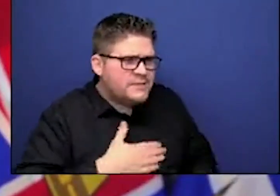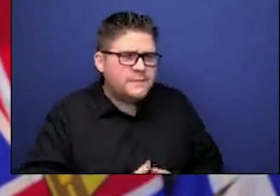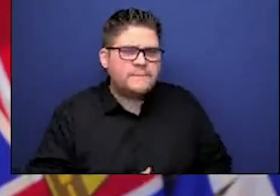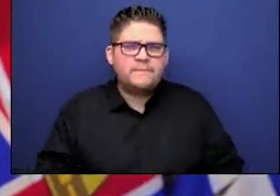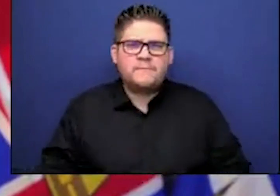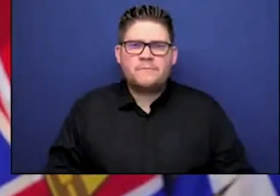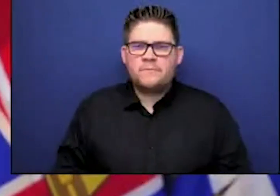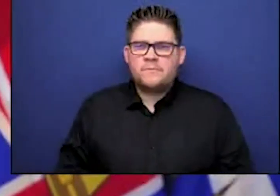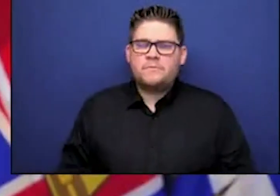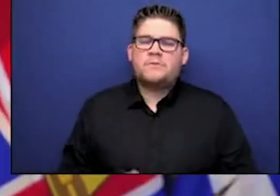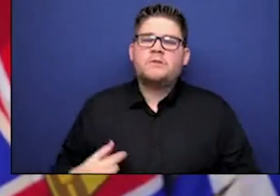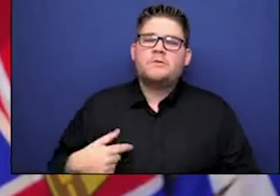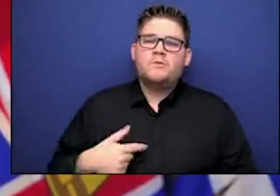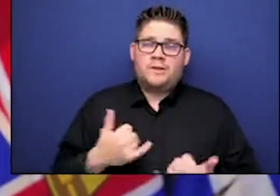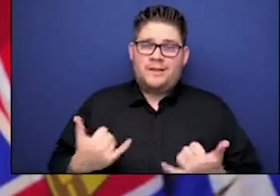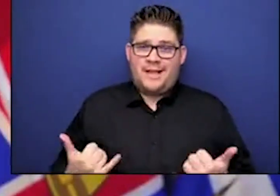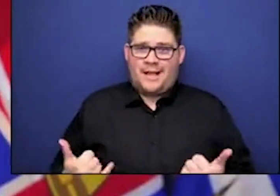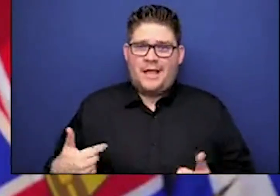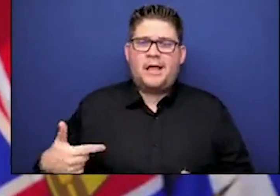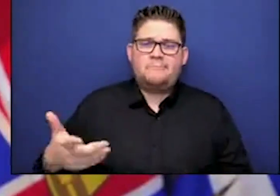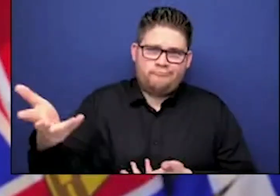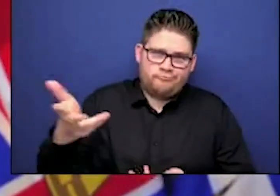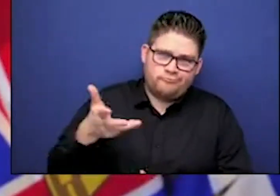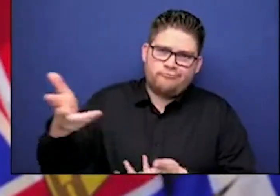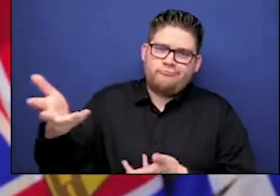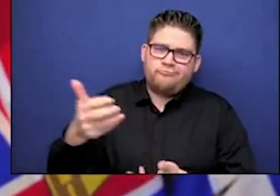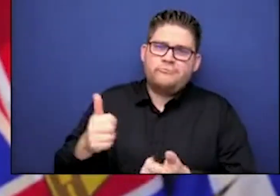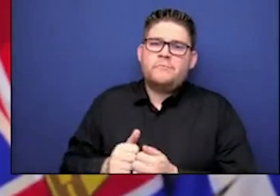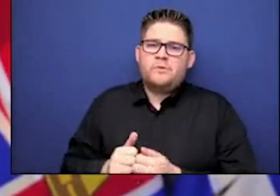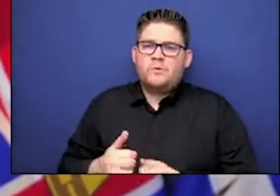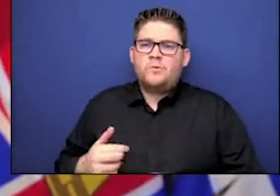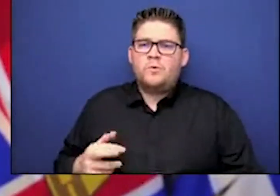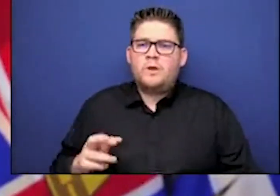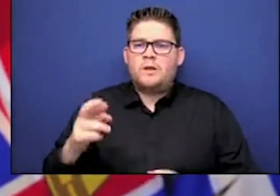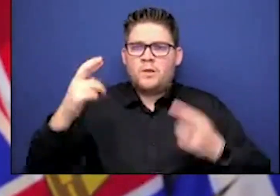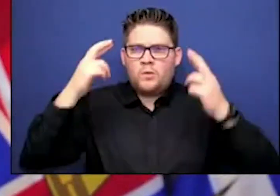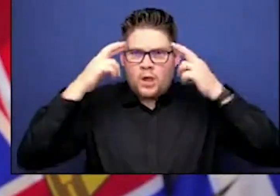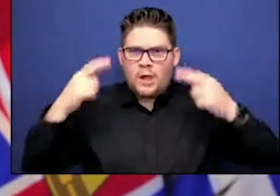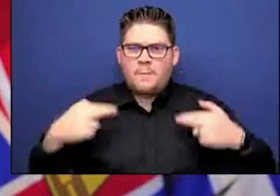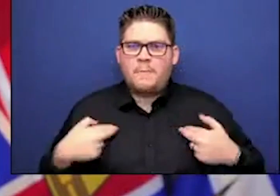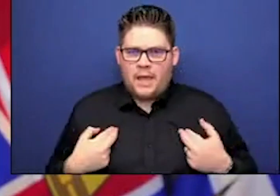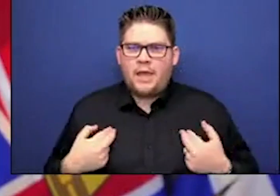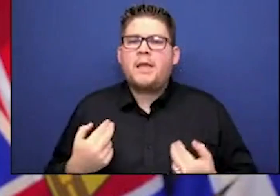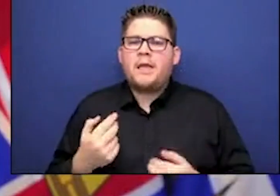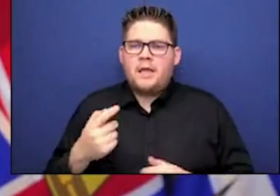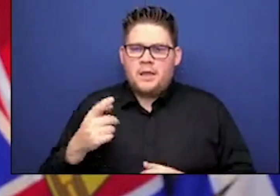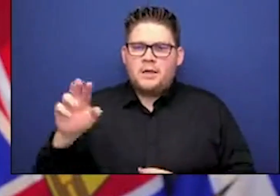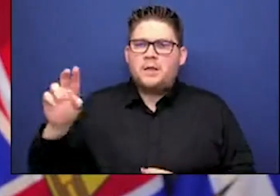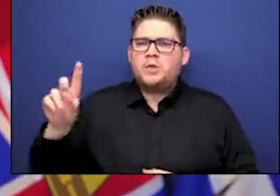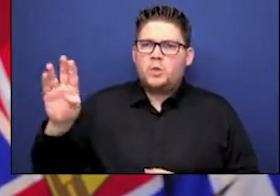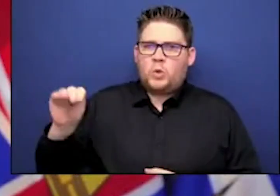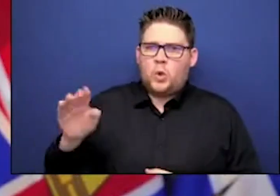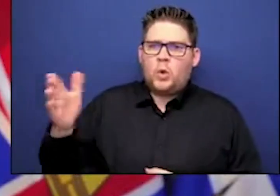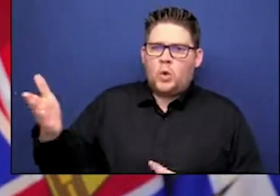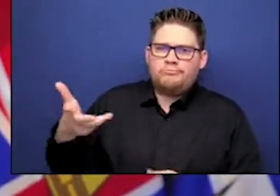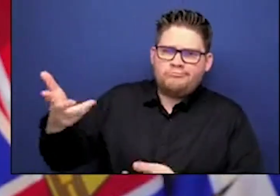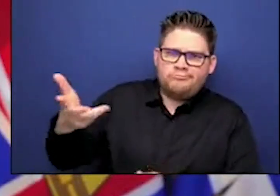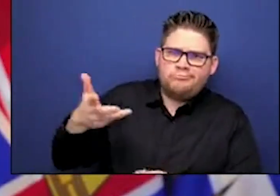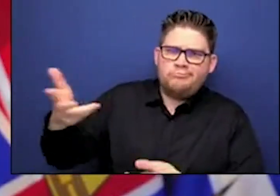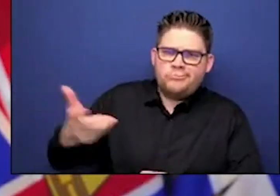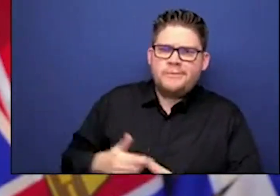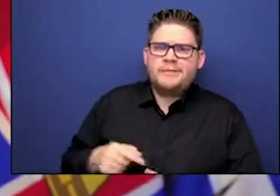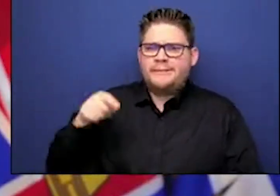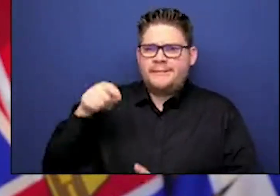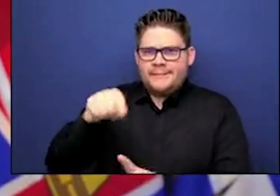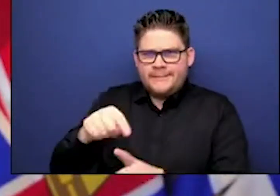a panel, if you will, of different faith leaders who have been so helpful. It's like each of the other sectors